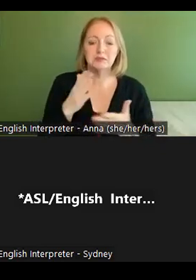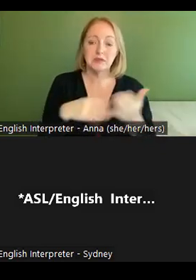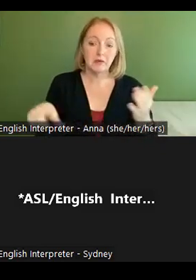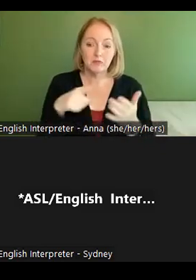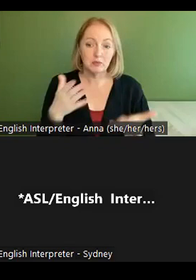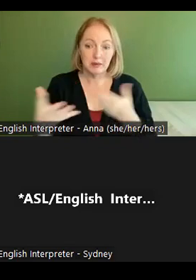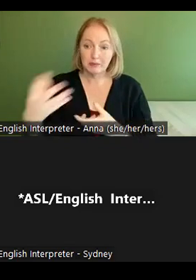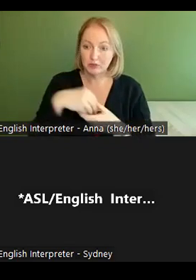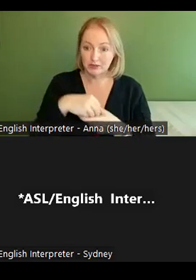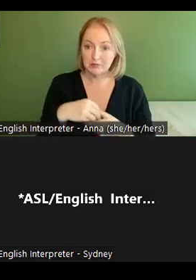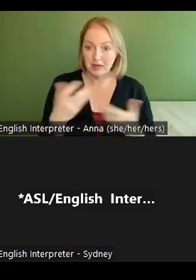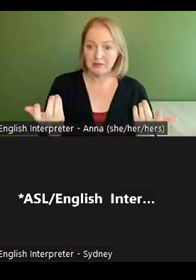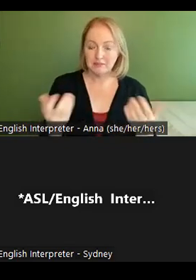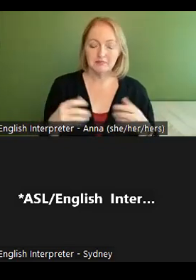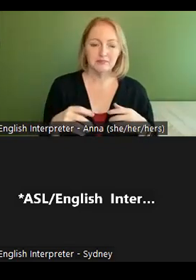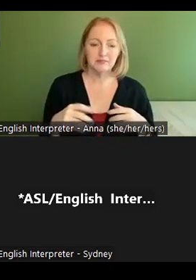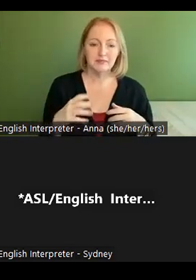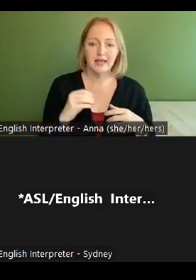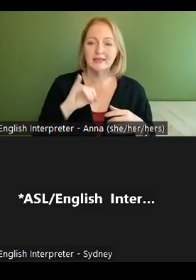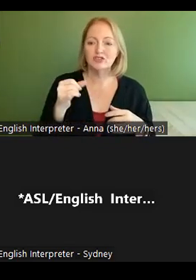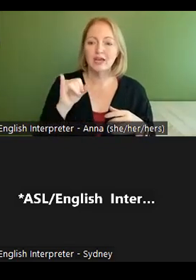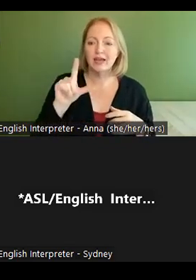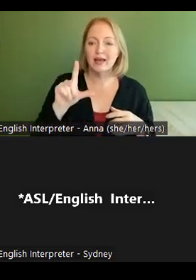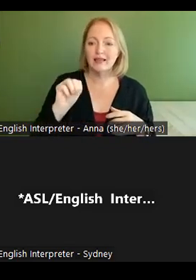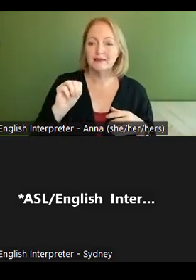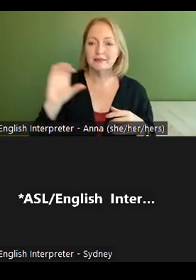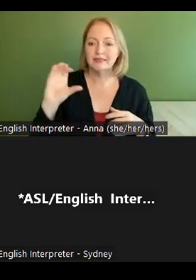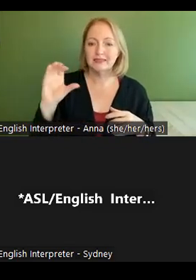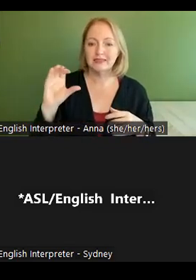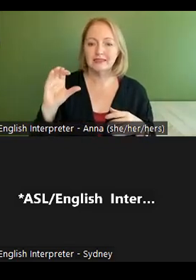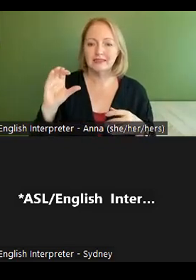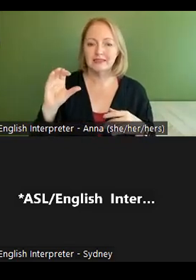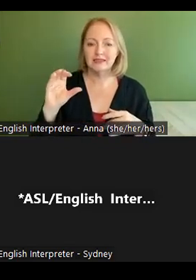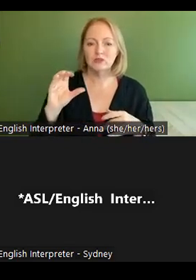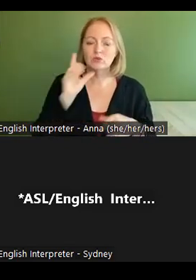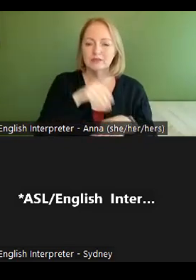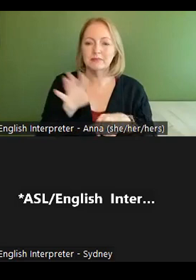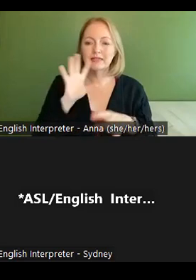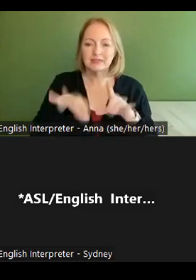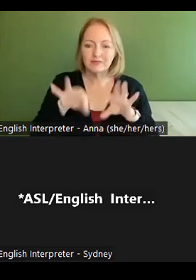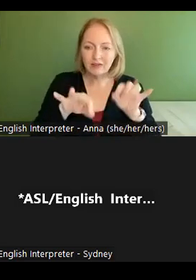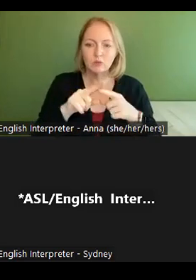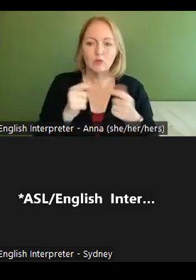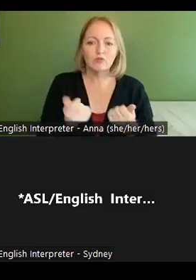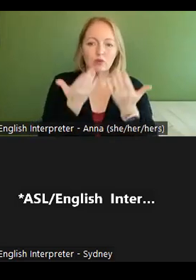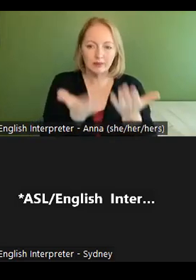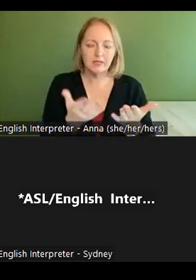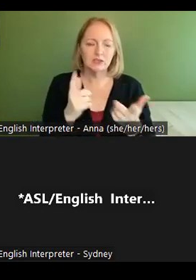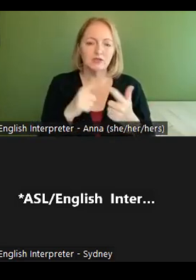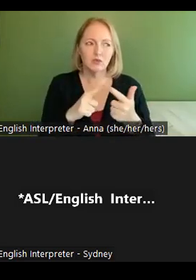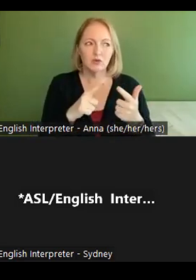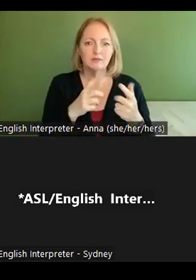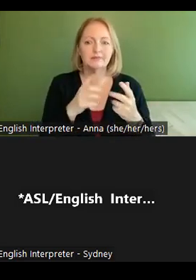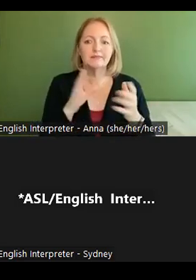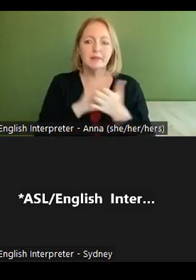have participated in, and a JLMC, who submitted findings with recommendations for moving to a